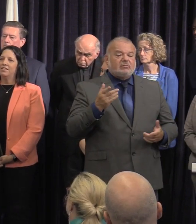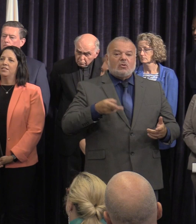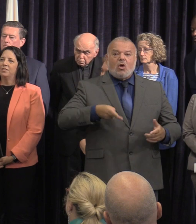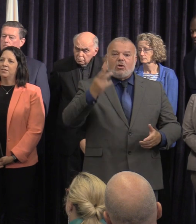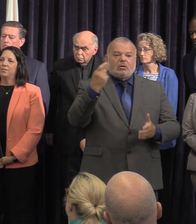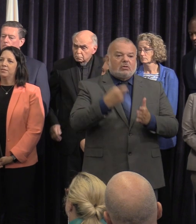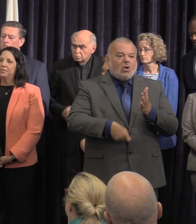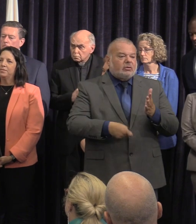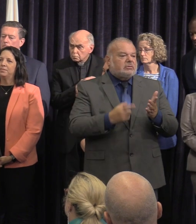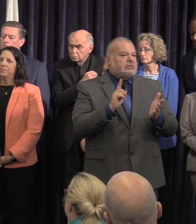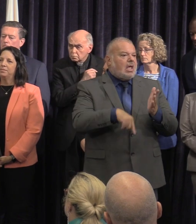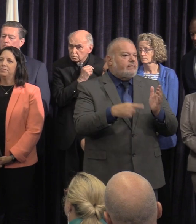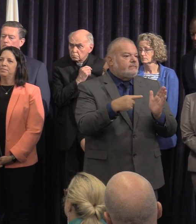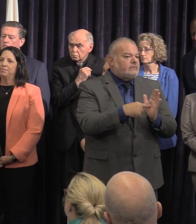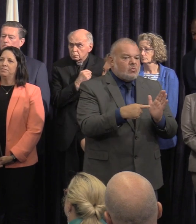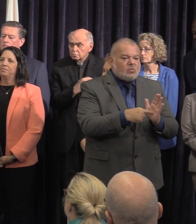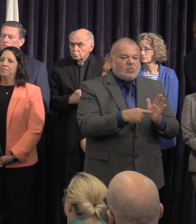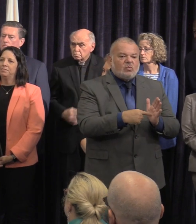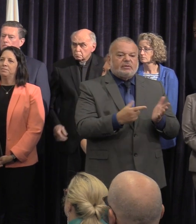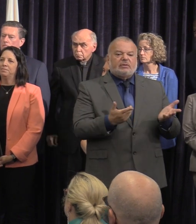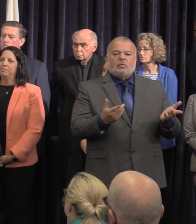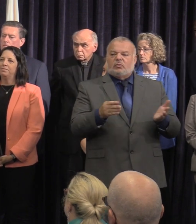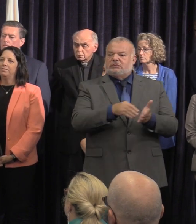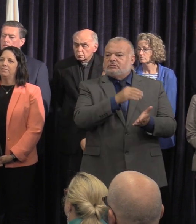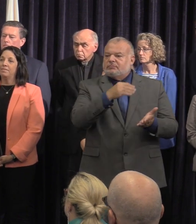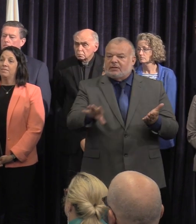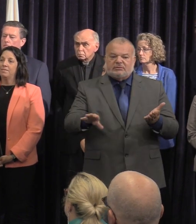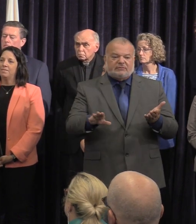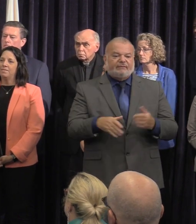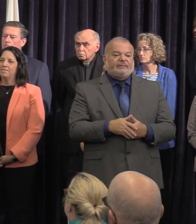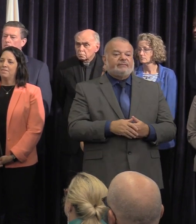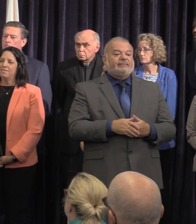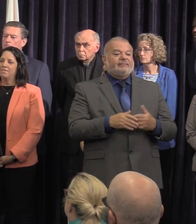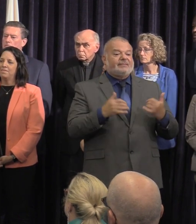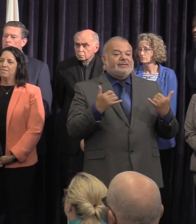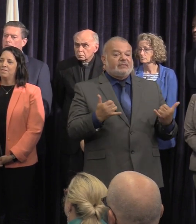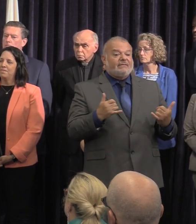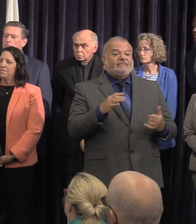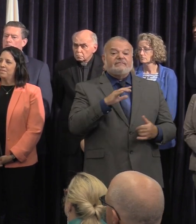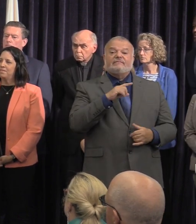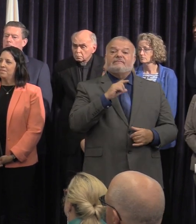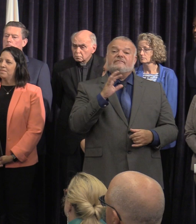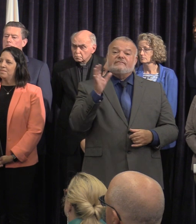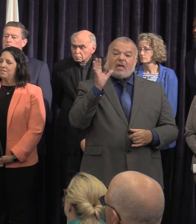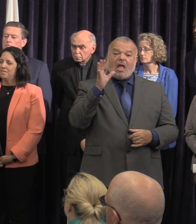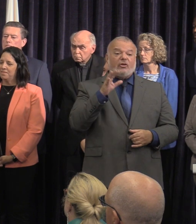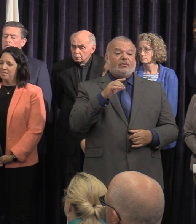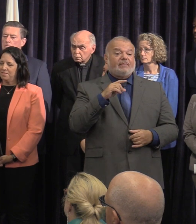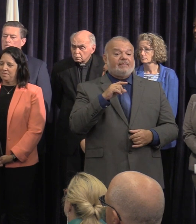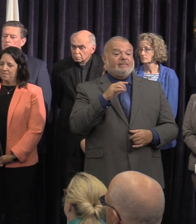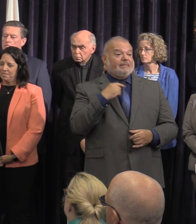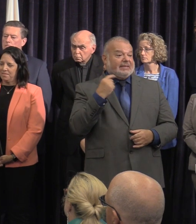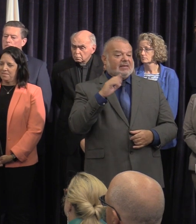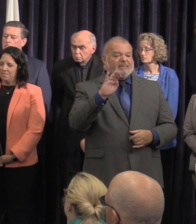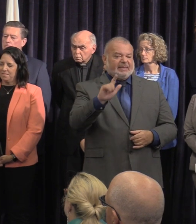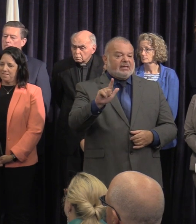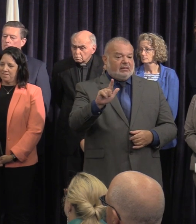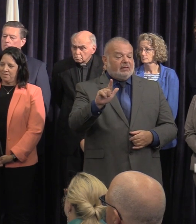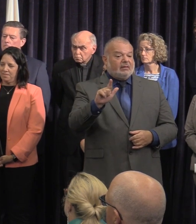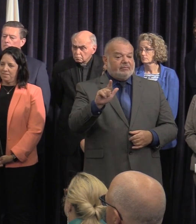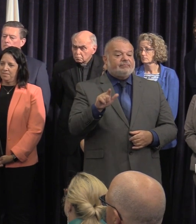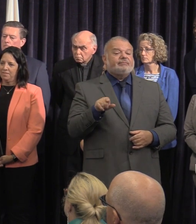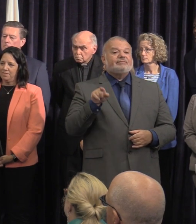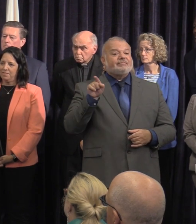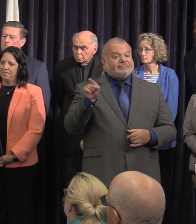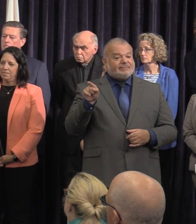past several years. And as part of our mission, Father Bill's in Mainspring and many of the other providers in the